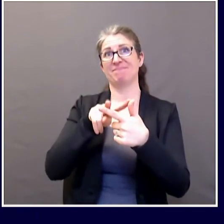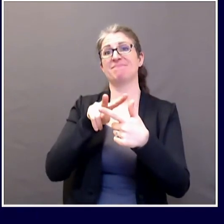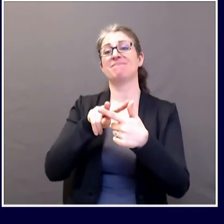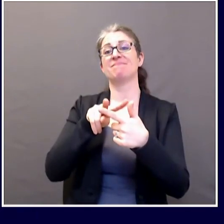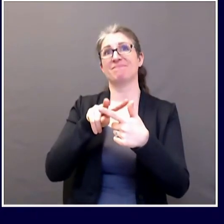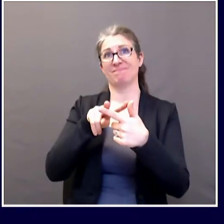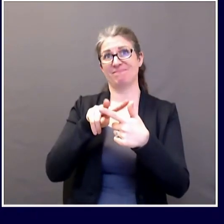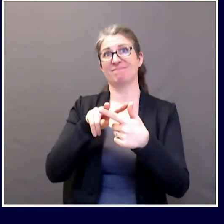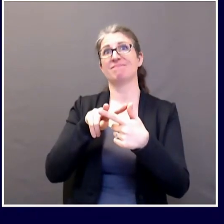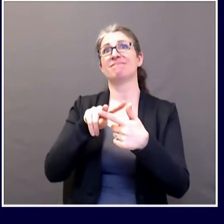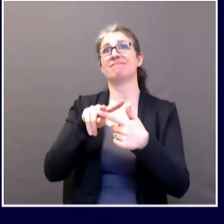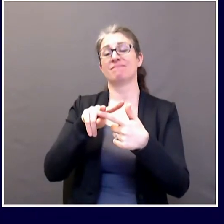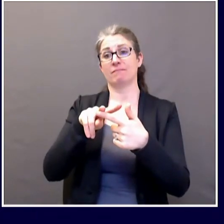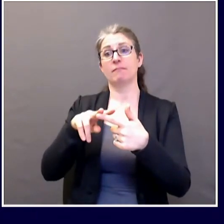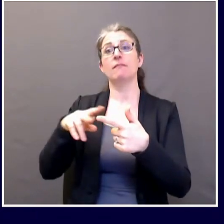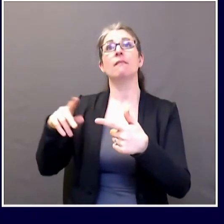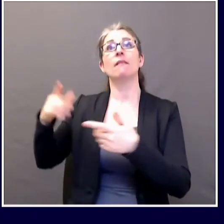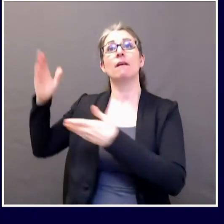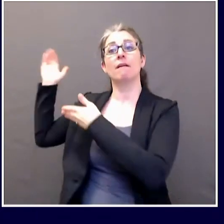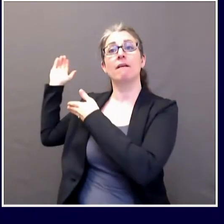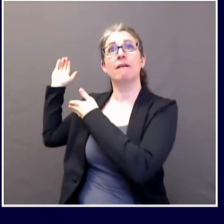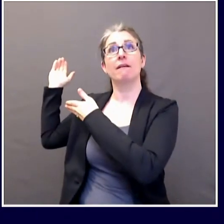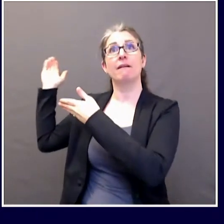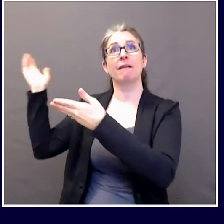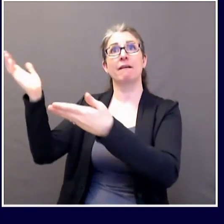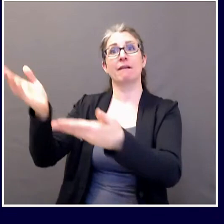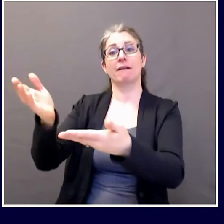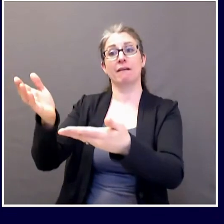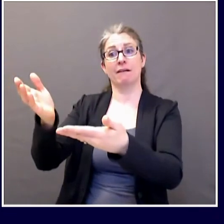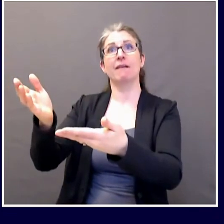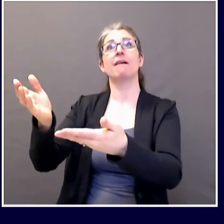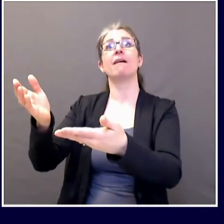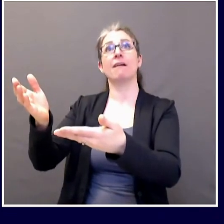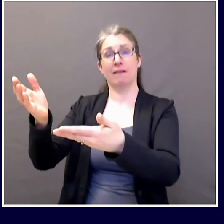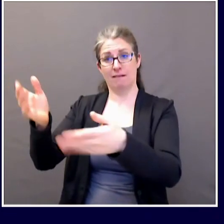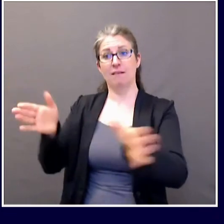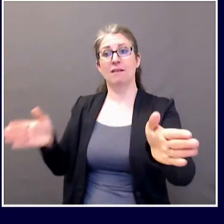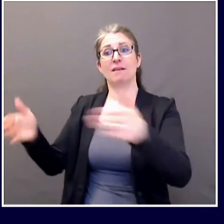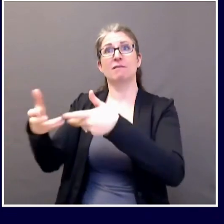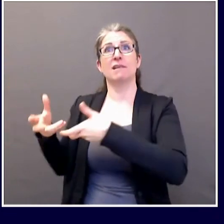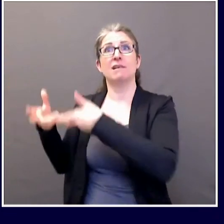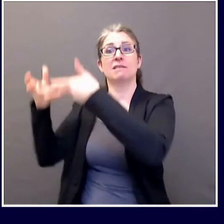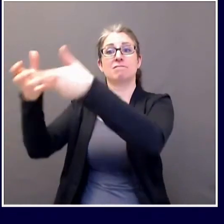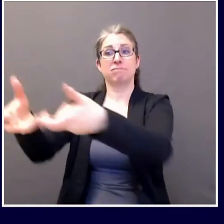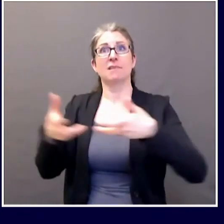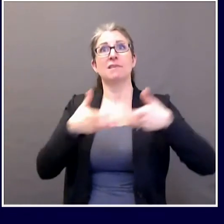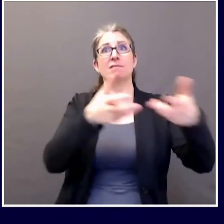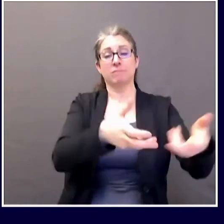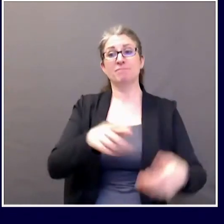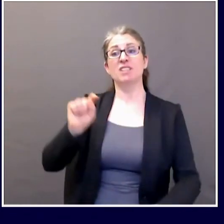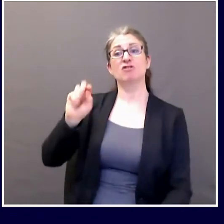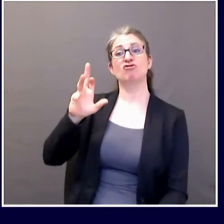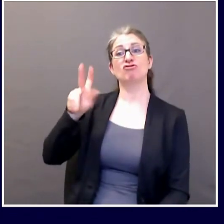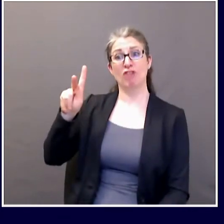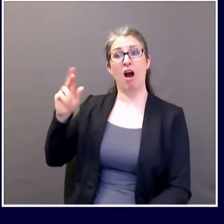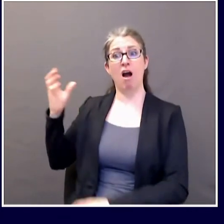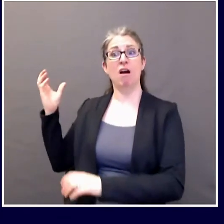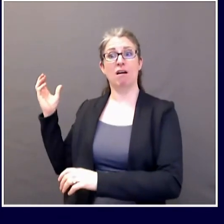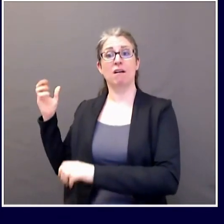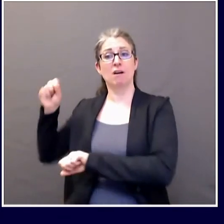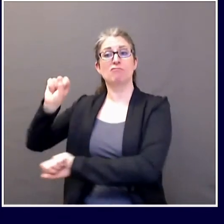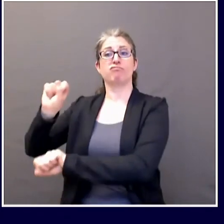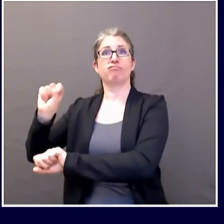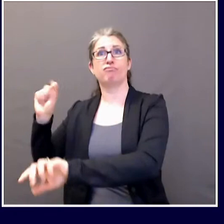ground stops recently, but because of the delays in travel because of weather, there were some states that experienced significant delays in